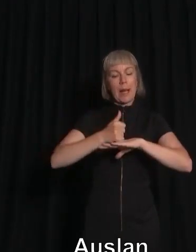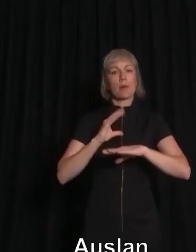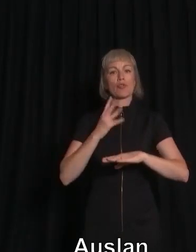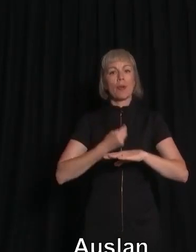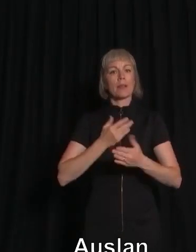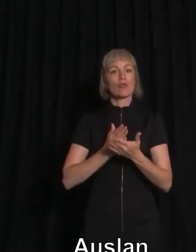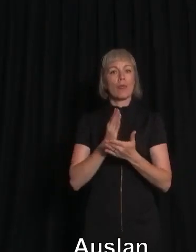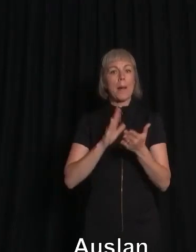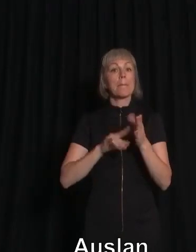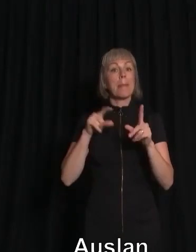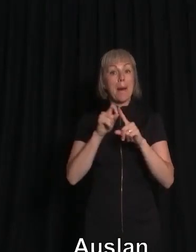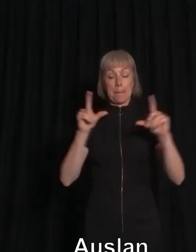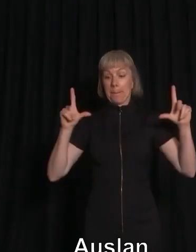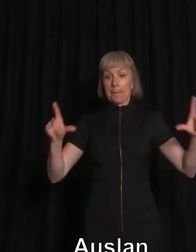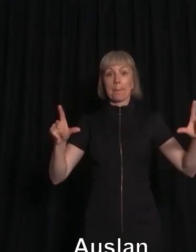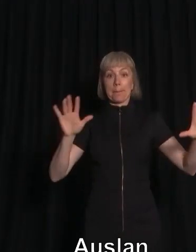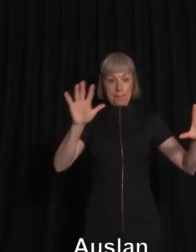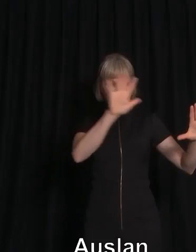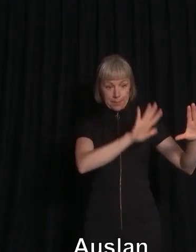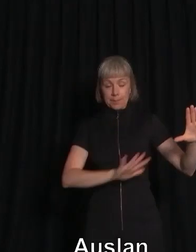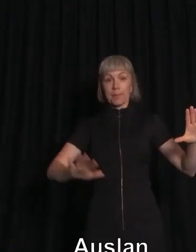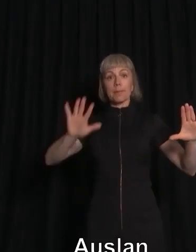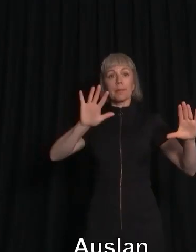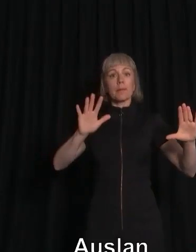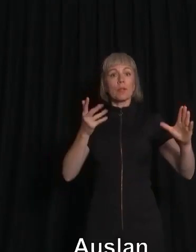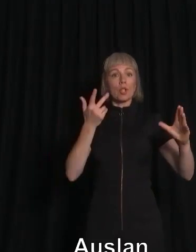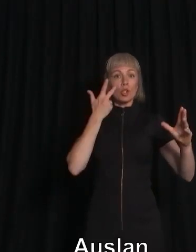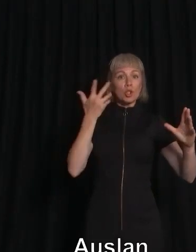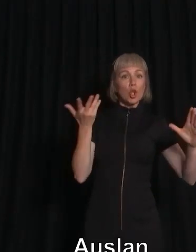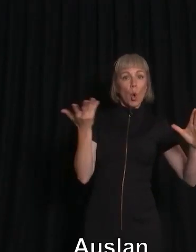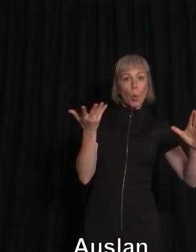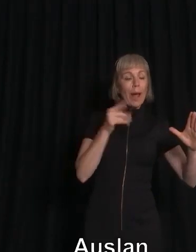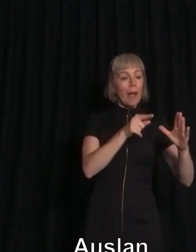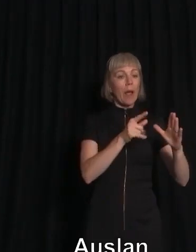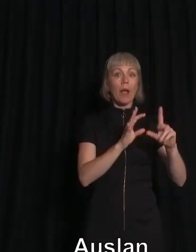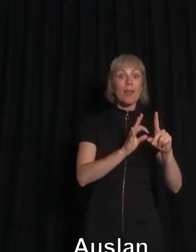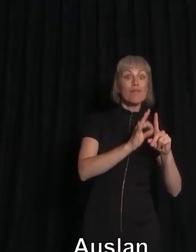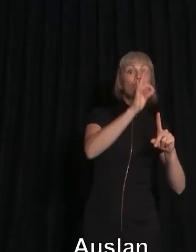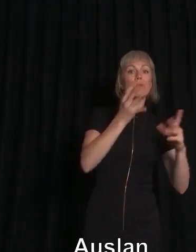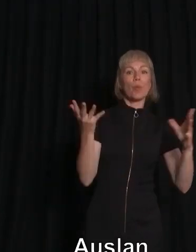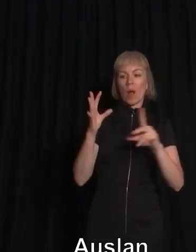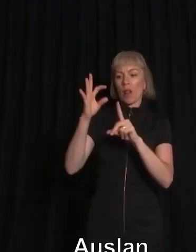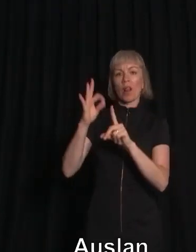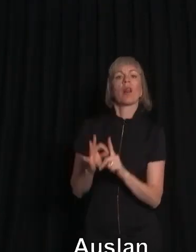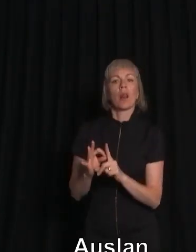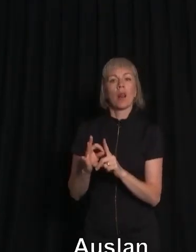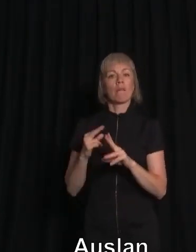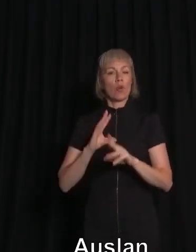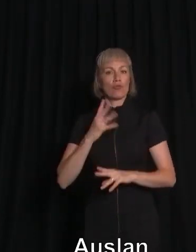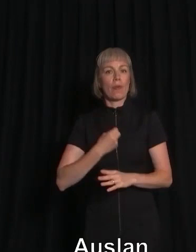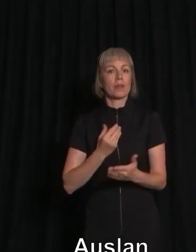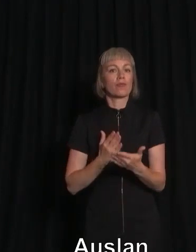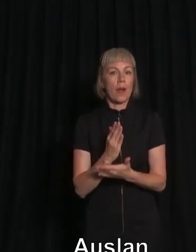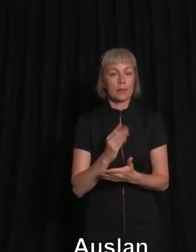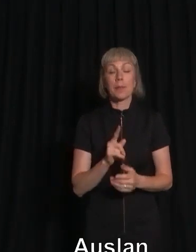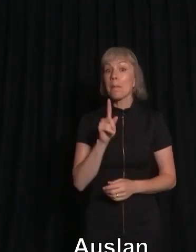year, and that looks at different indicators of advances or regressions across a whole range of areas of rights. But what we